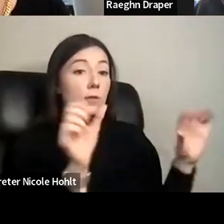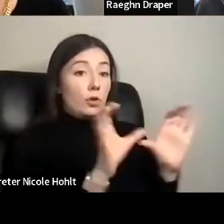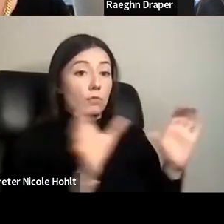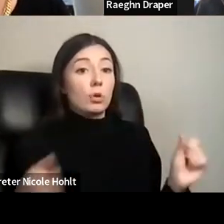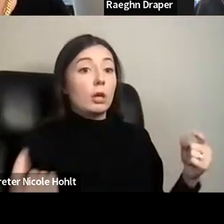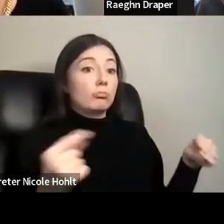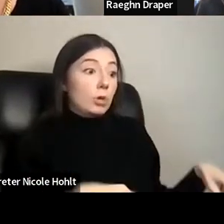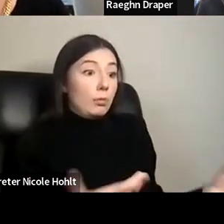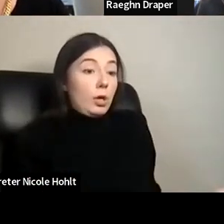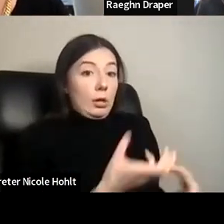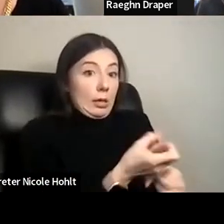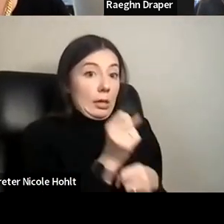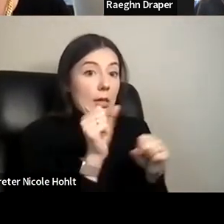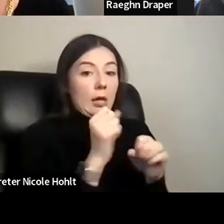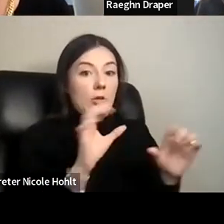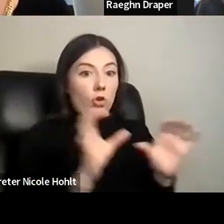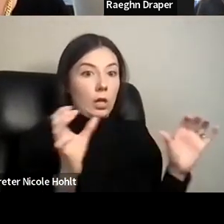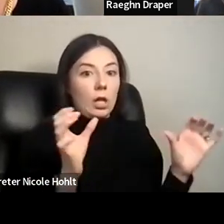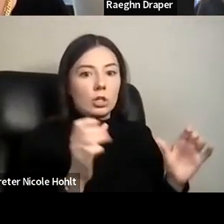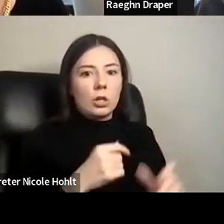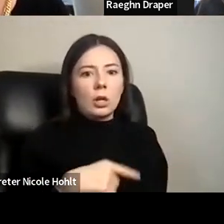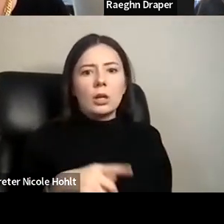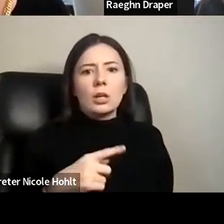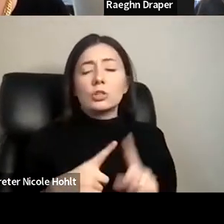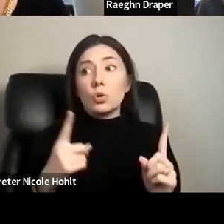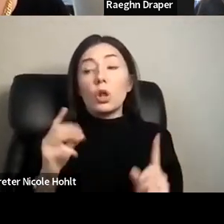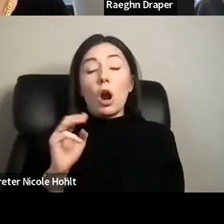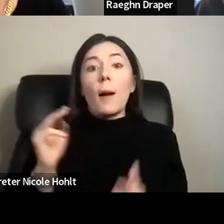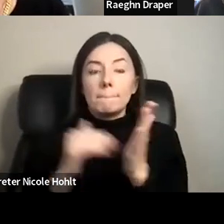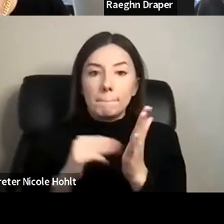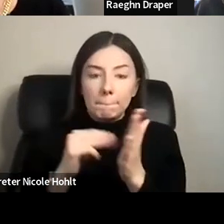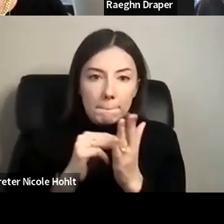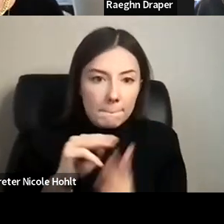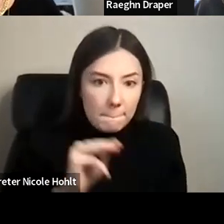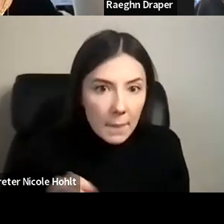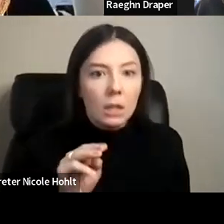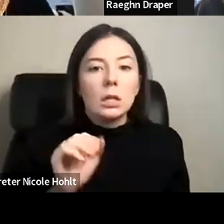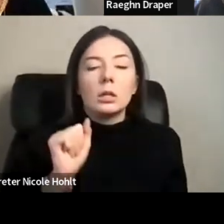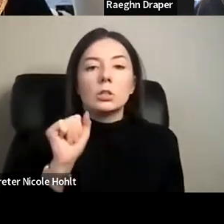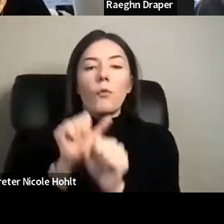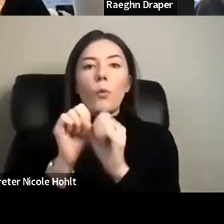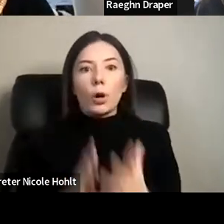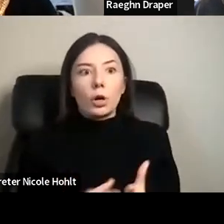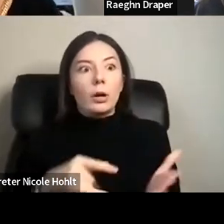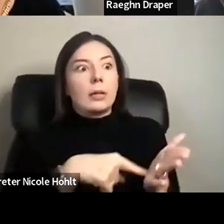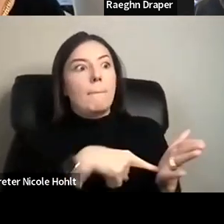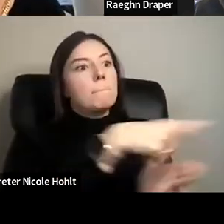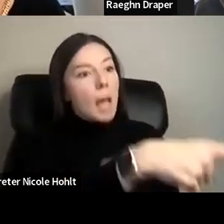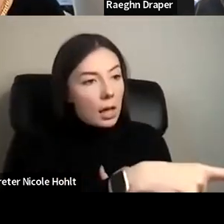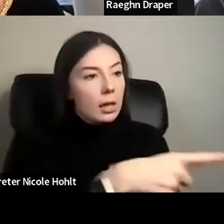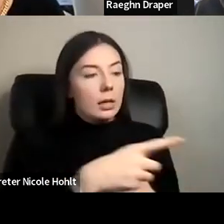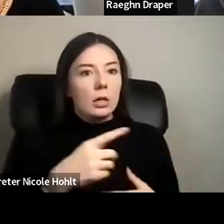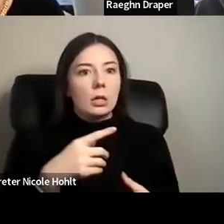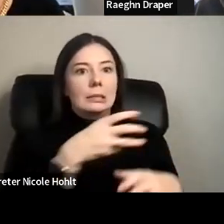that millions of workers have put their hard-earned dollars to get it. They